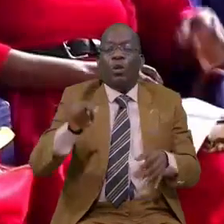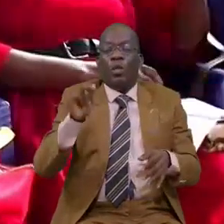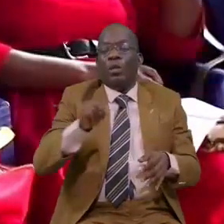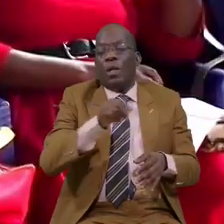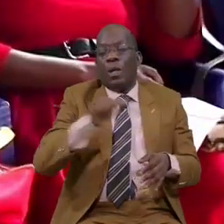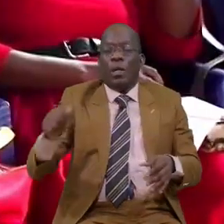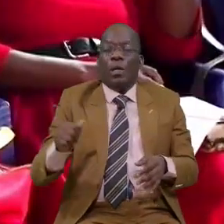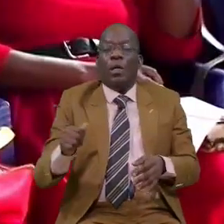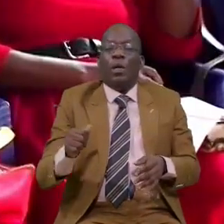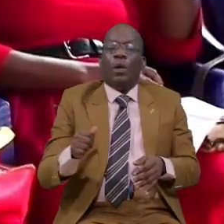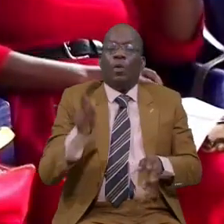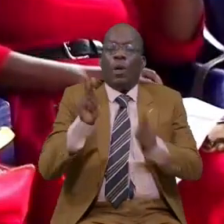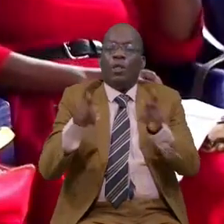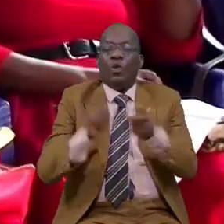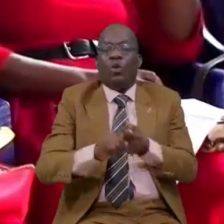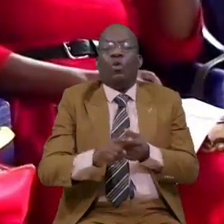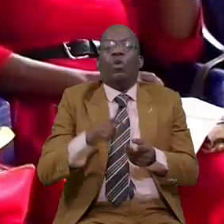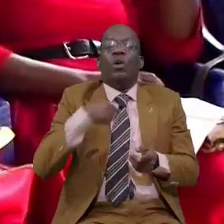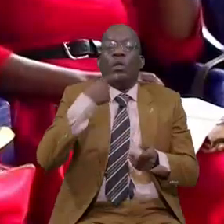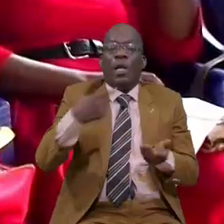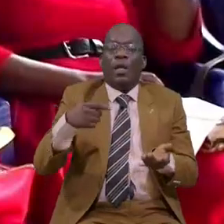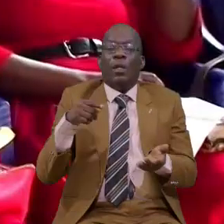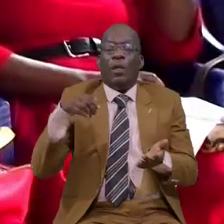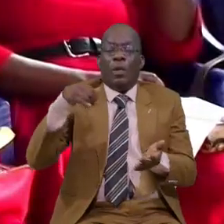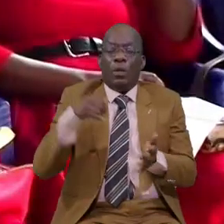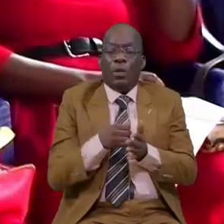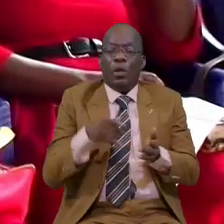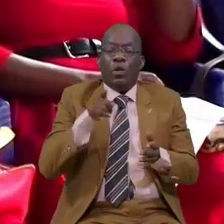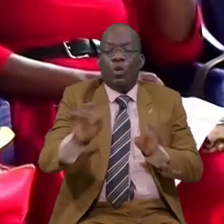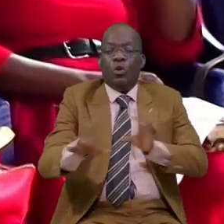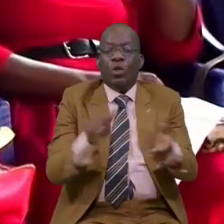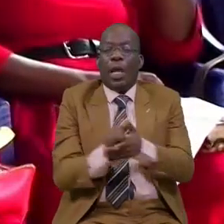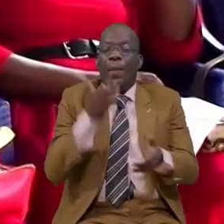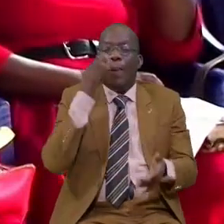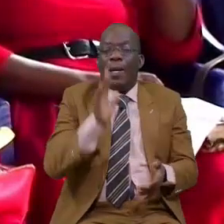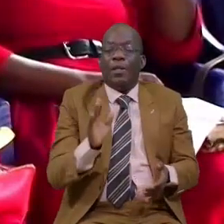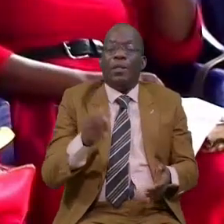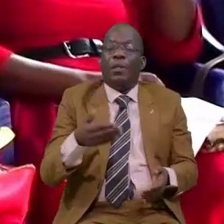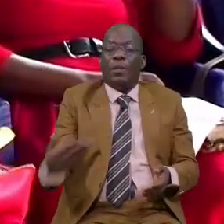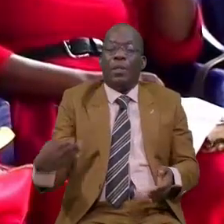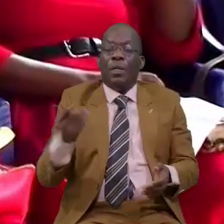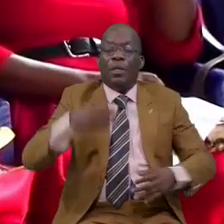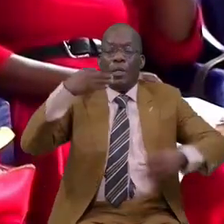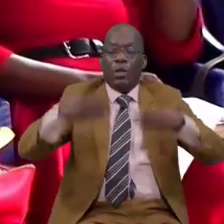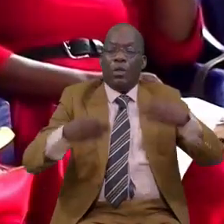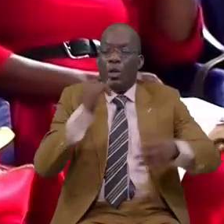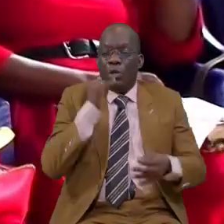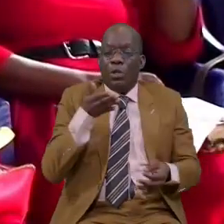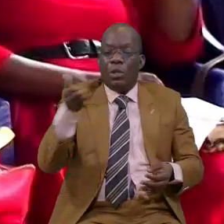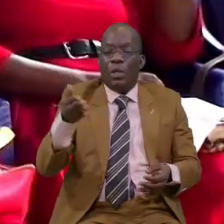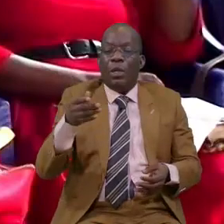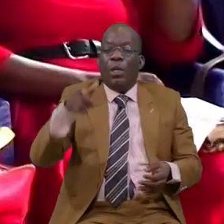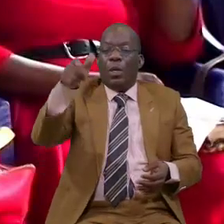you. And then you do those criminal things, sinful things. The judge is there. When it says God with